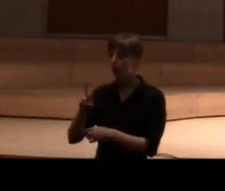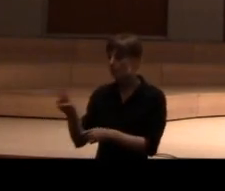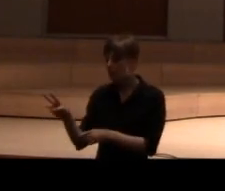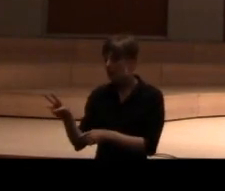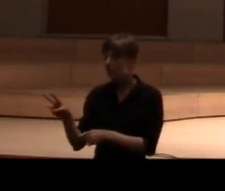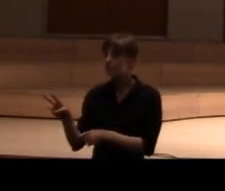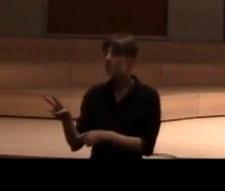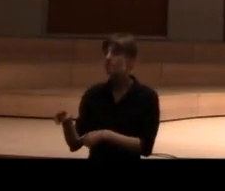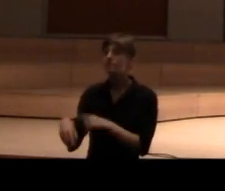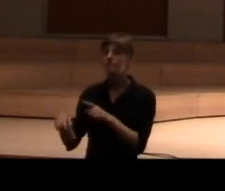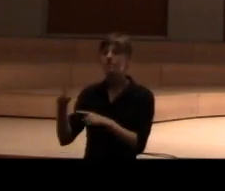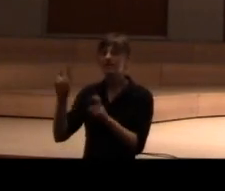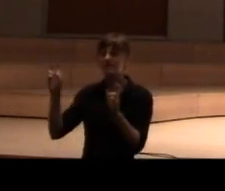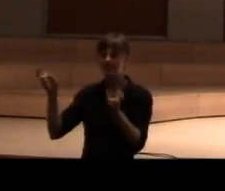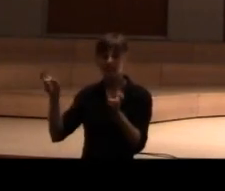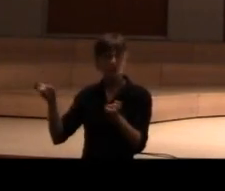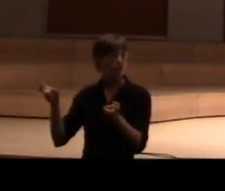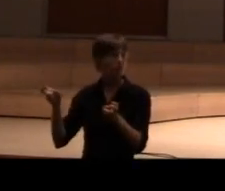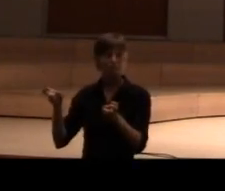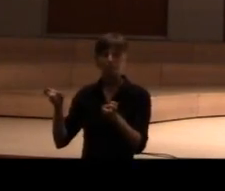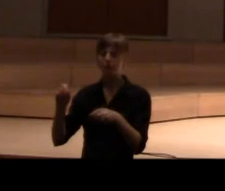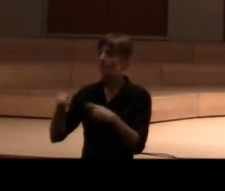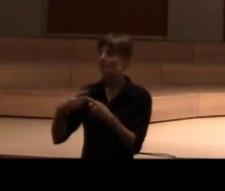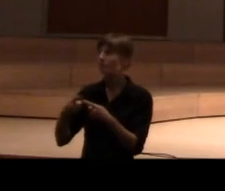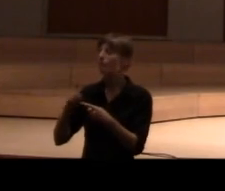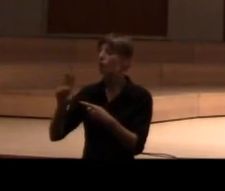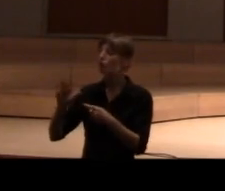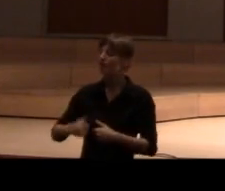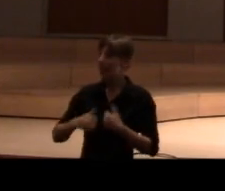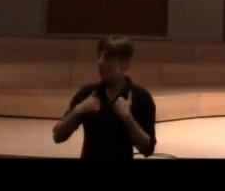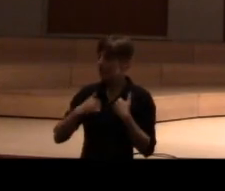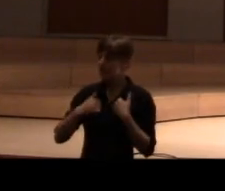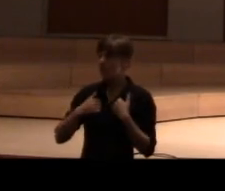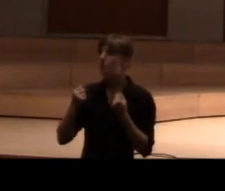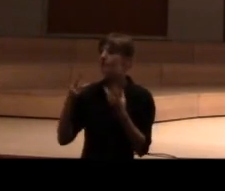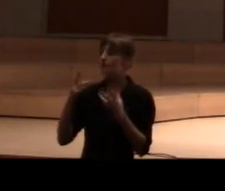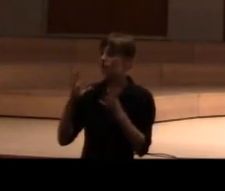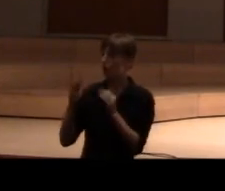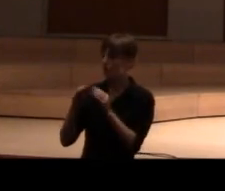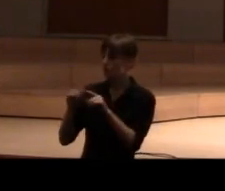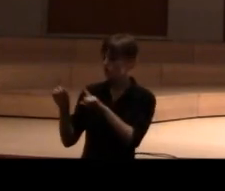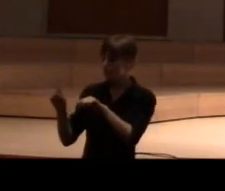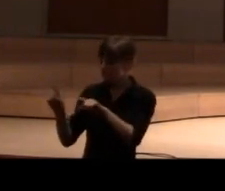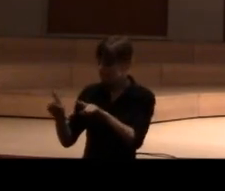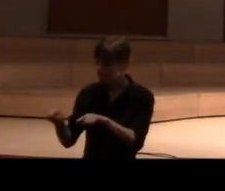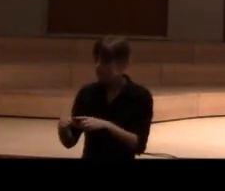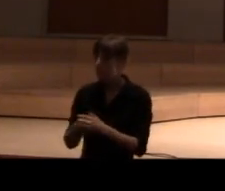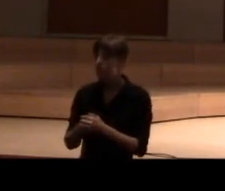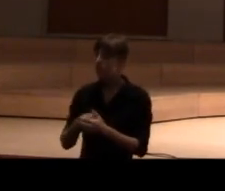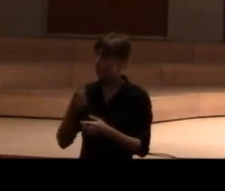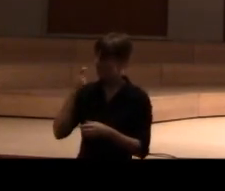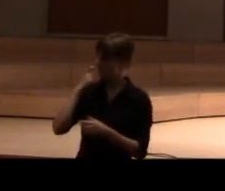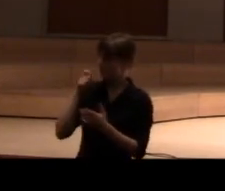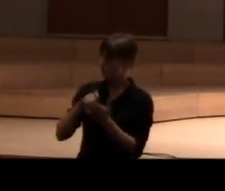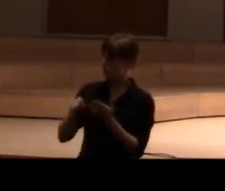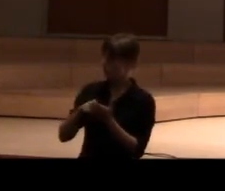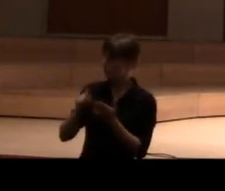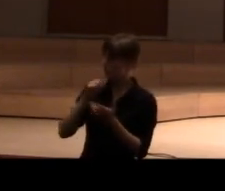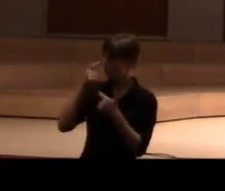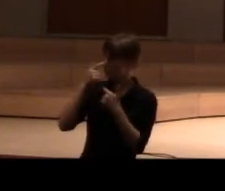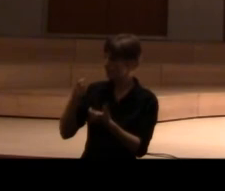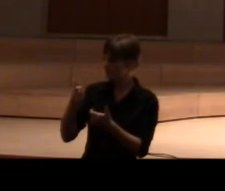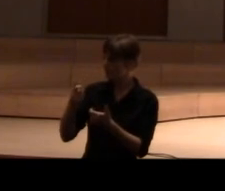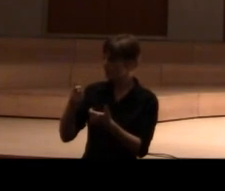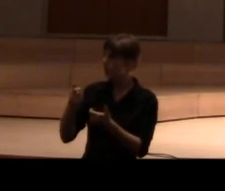titled Writing is Fun, about her life and conferences she's attended. And she recently wrote a really interesting article on education,